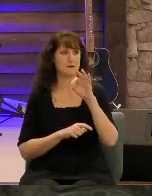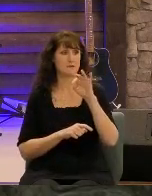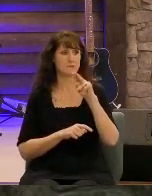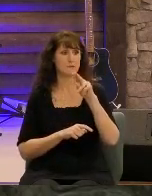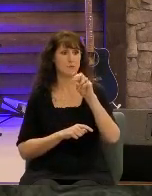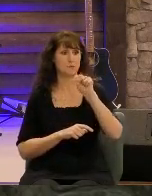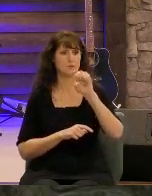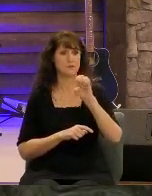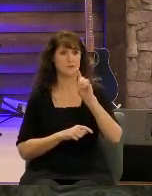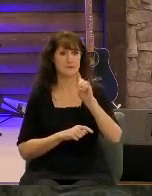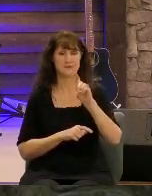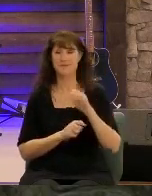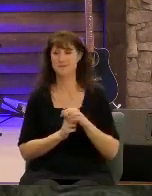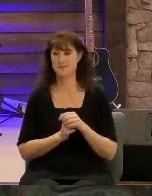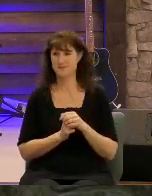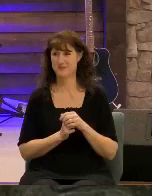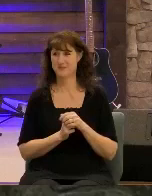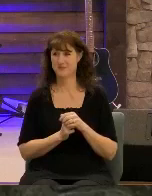Infused.